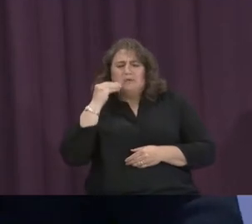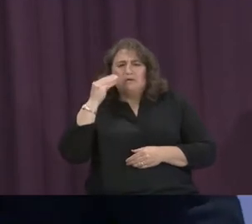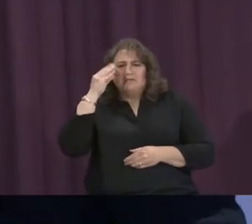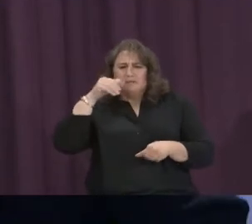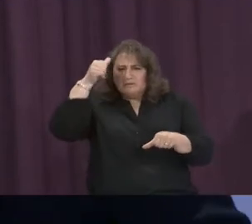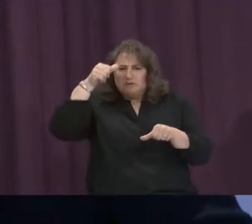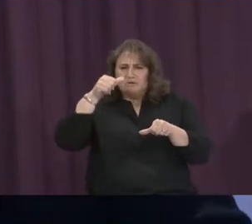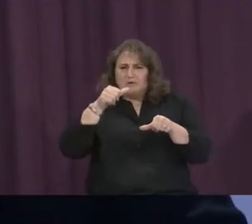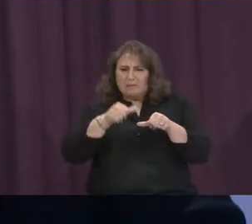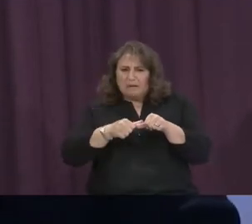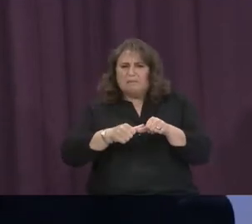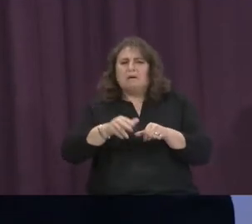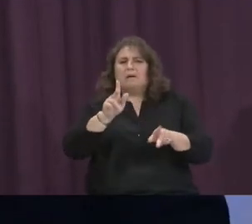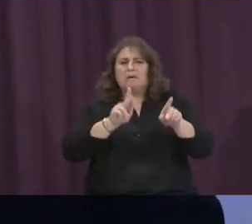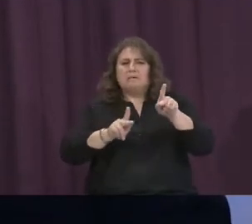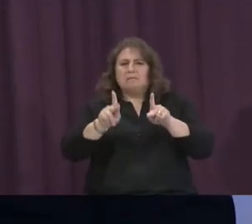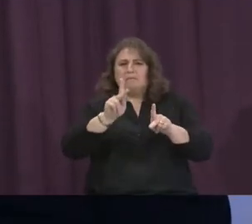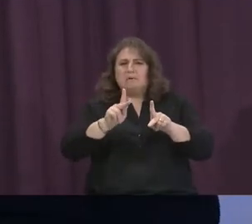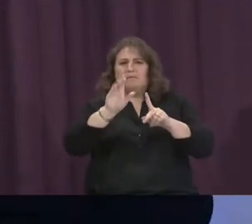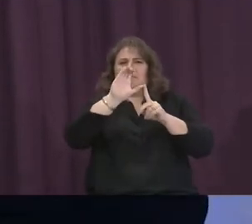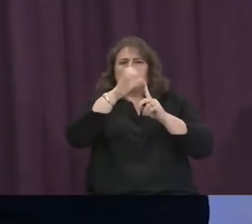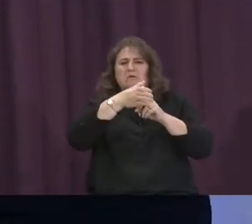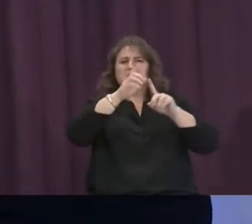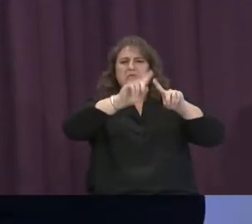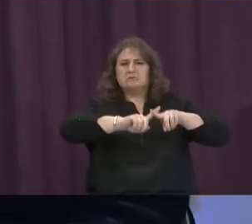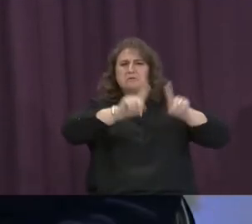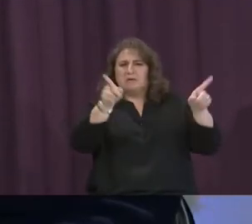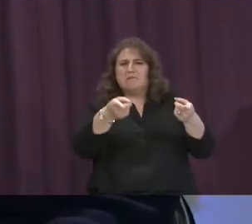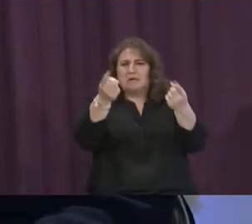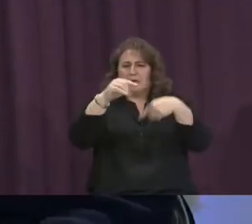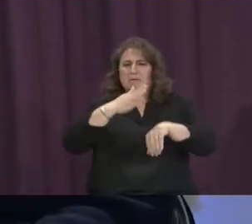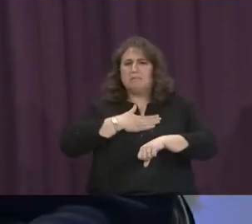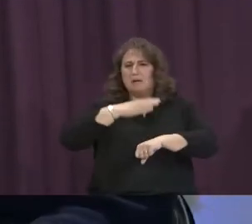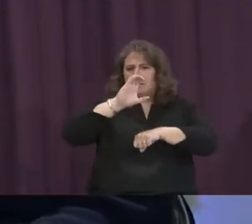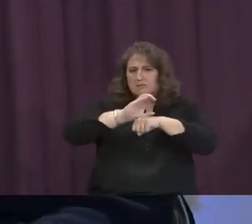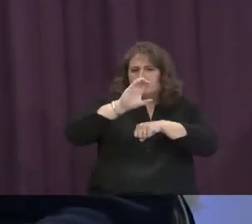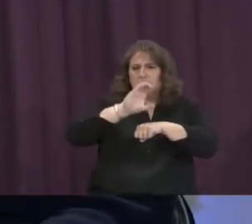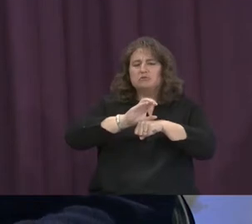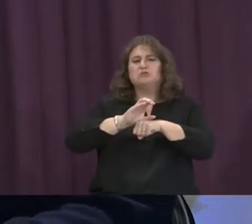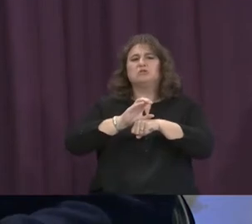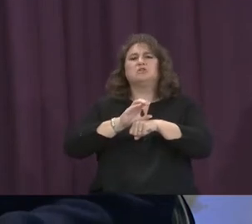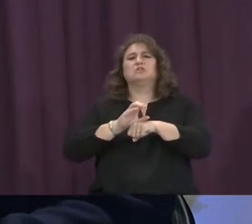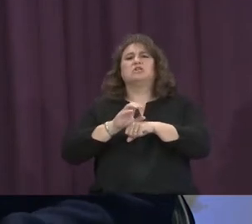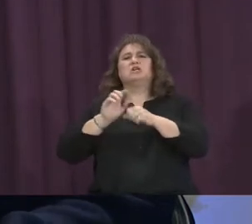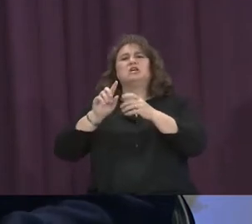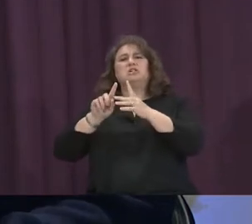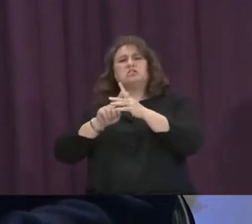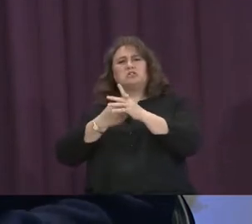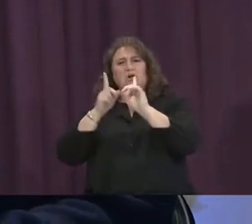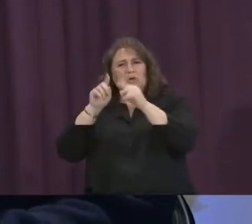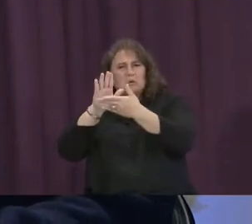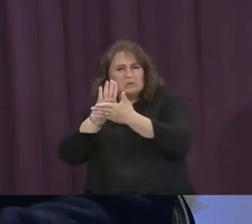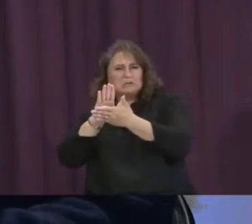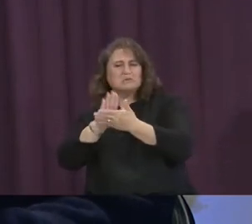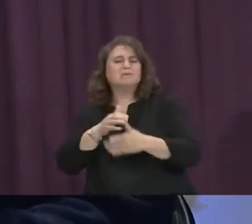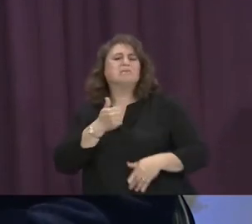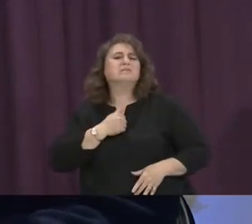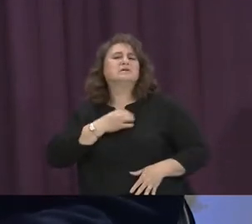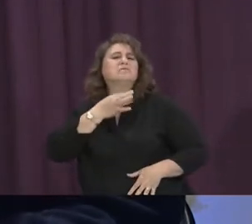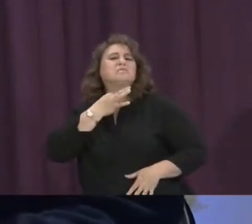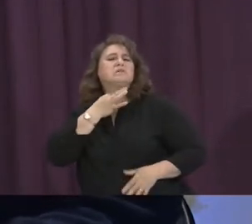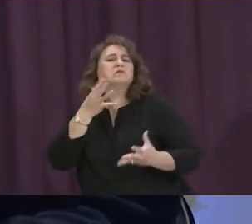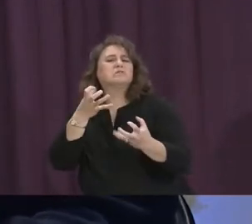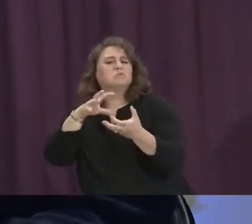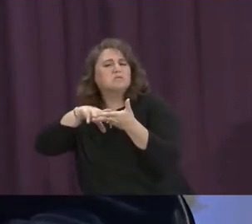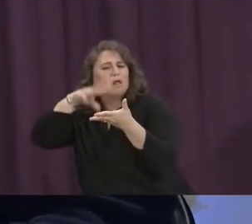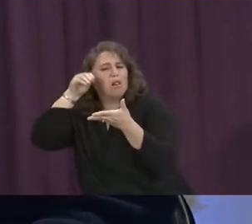people of different cultures that would come to our church, um, that started to attend our school. And I was very curious. was, you just, I wanted to learn